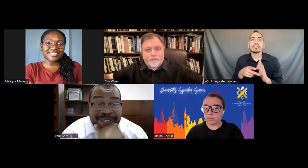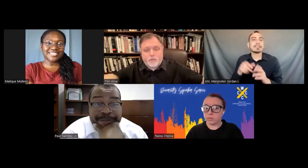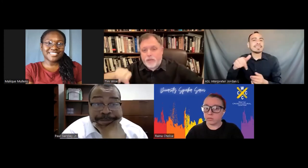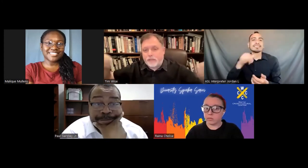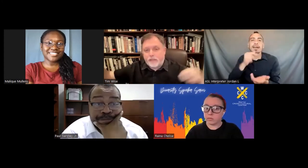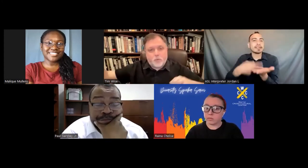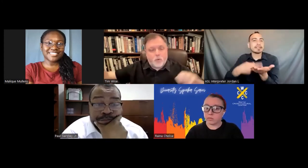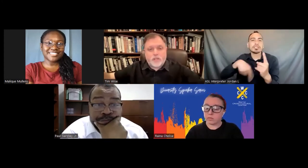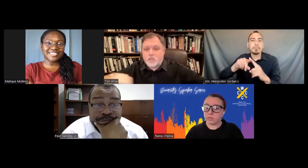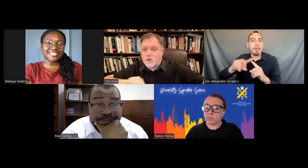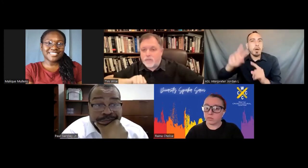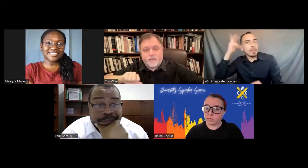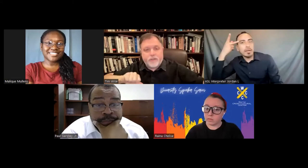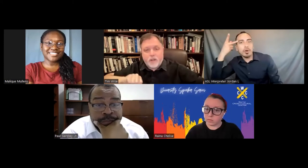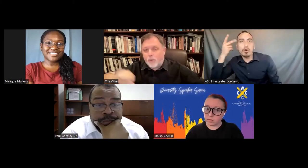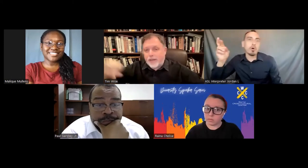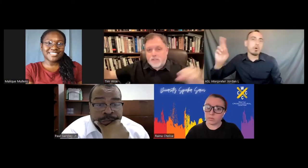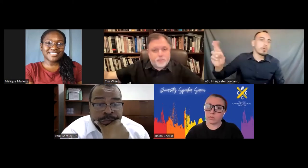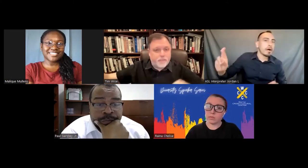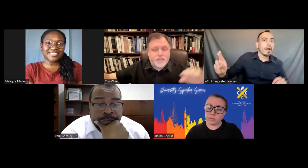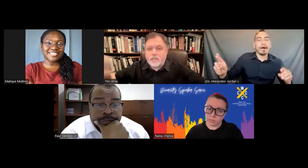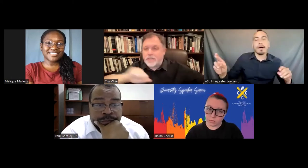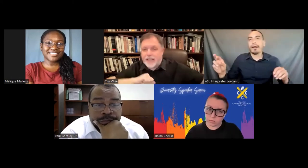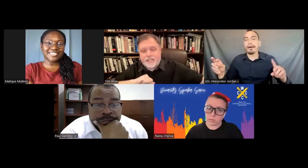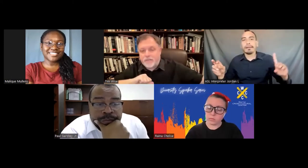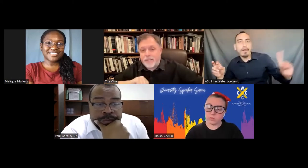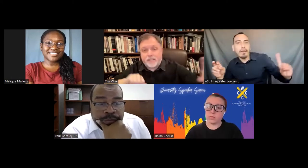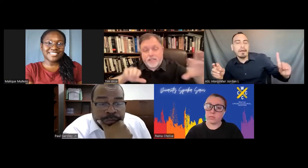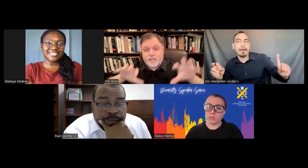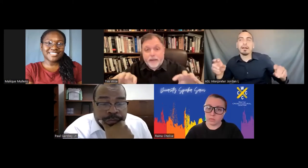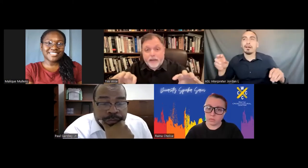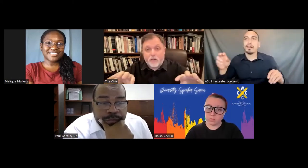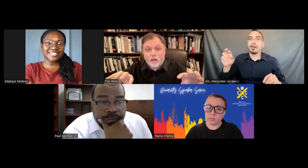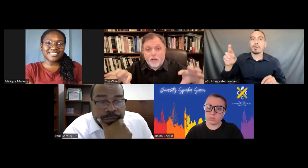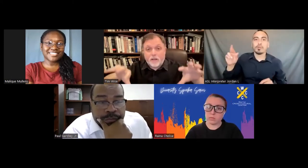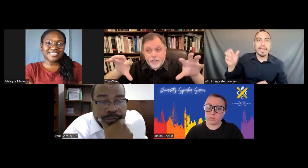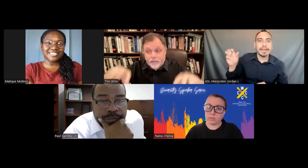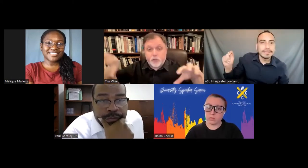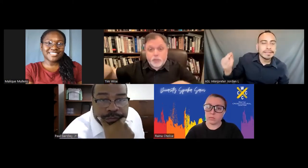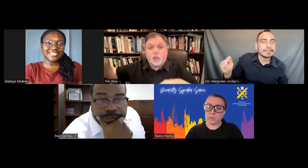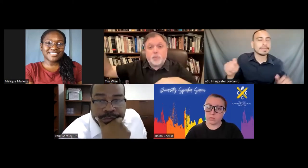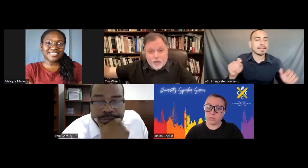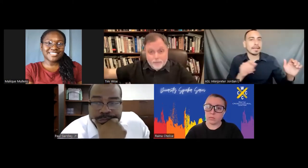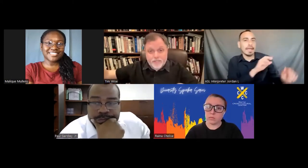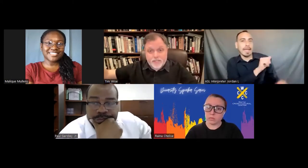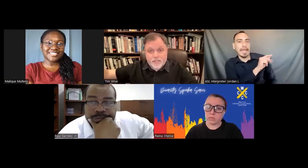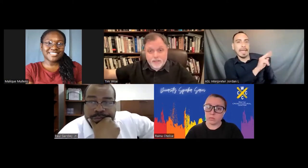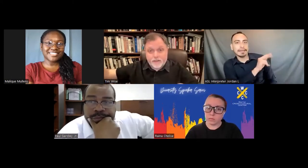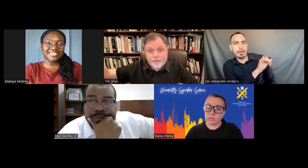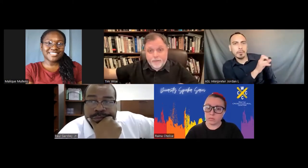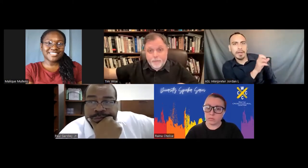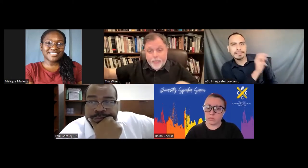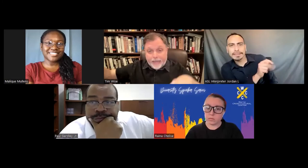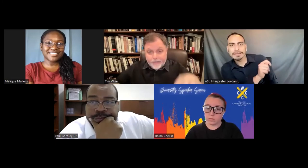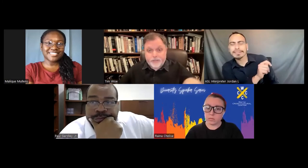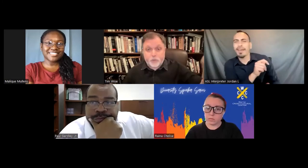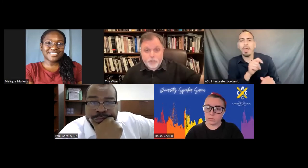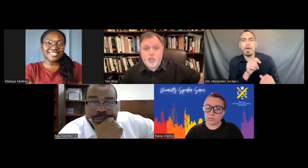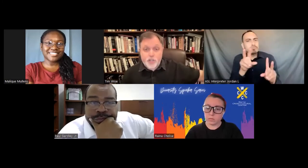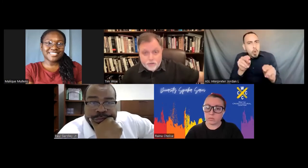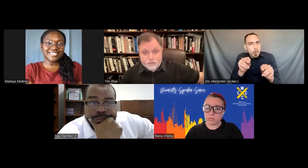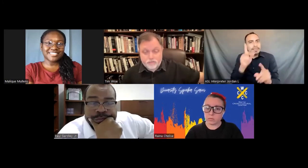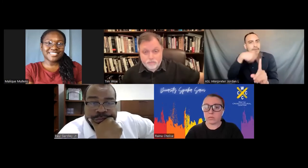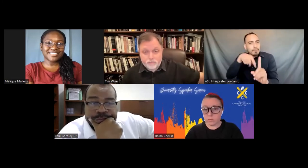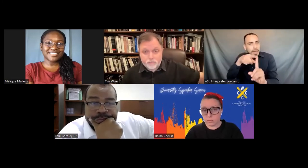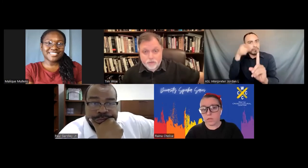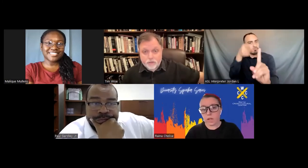wing, left wing, liberal, conservative, white supremacist, anti-racist. It's about, this is what you promised, and this is what